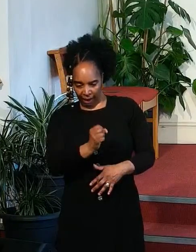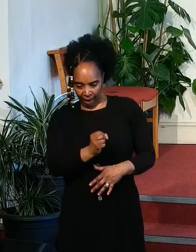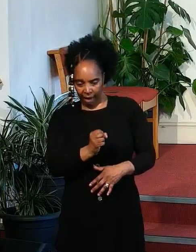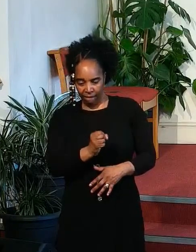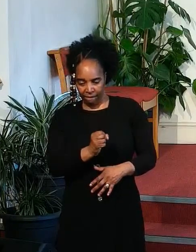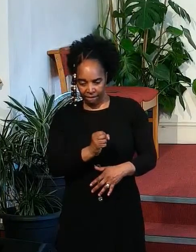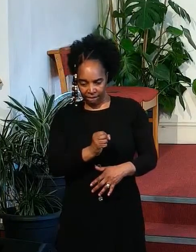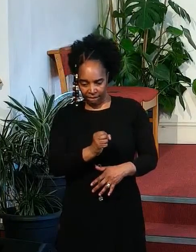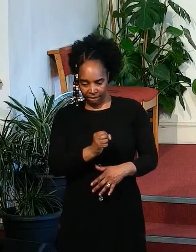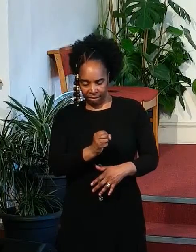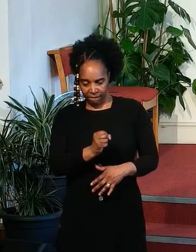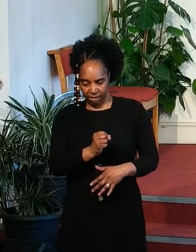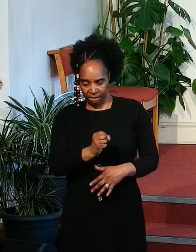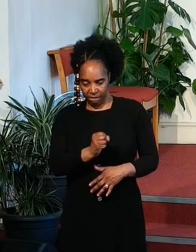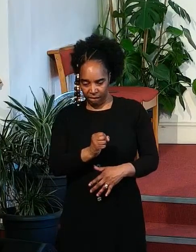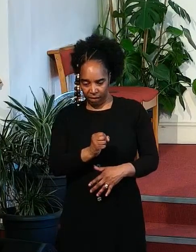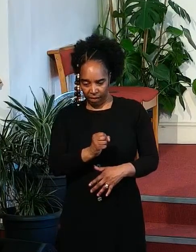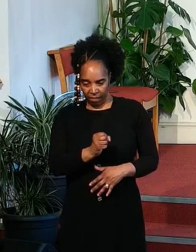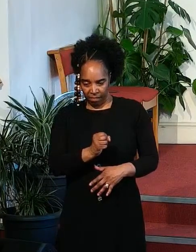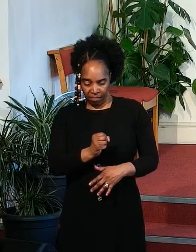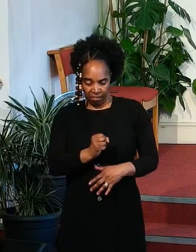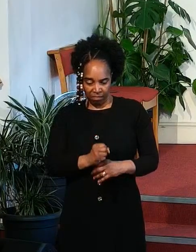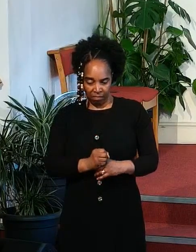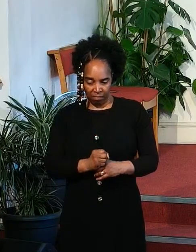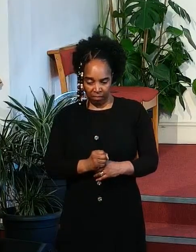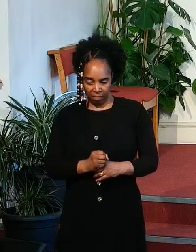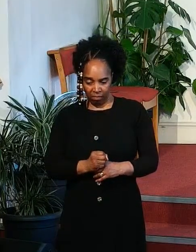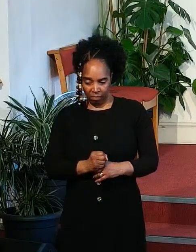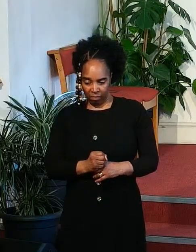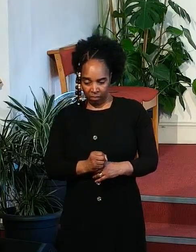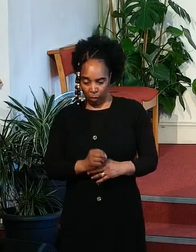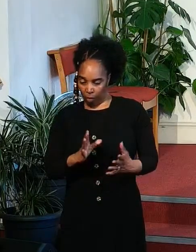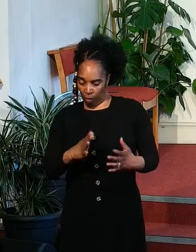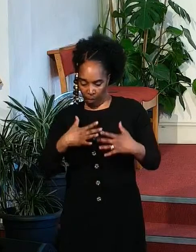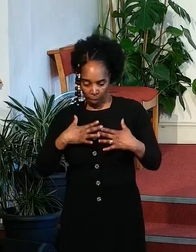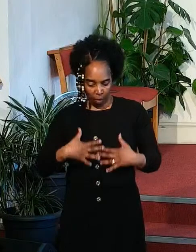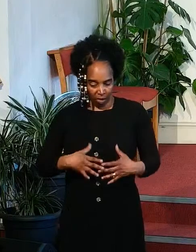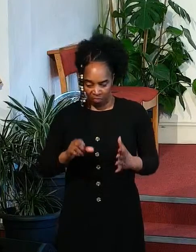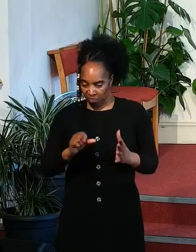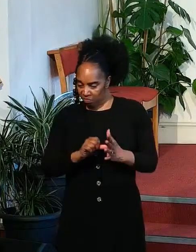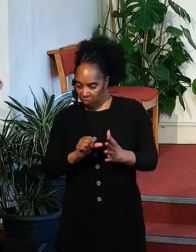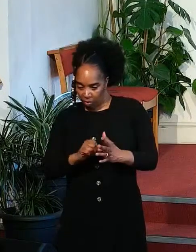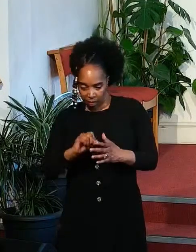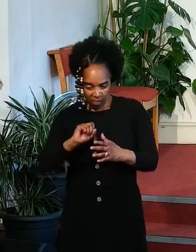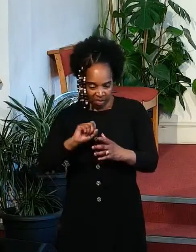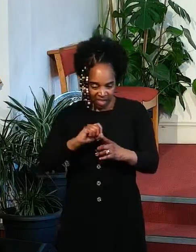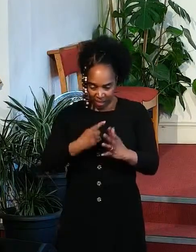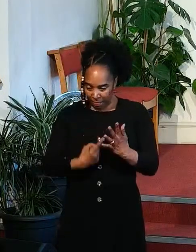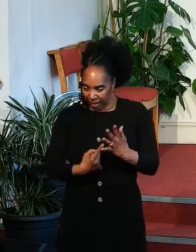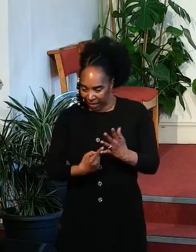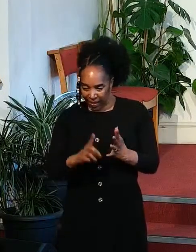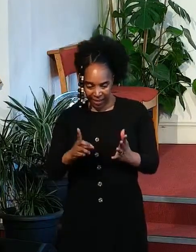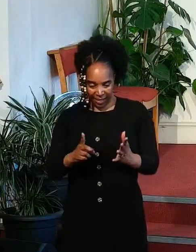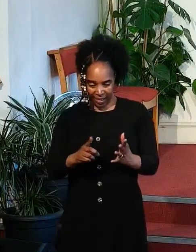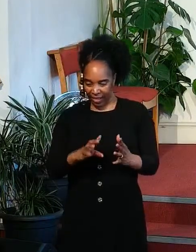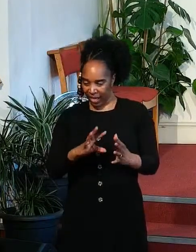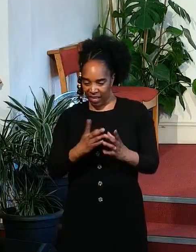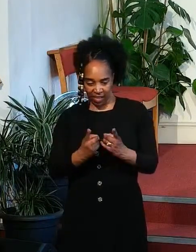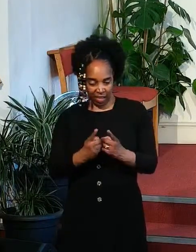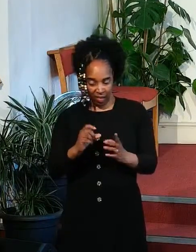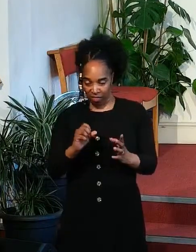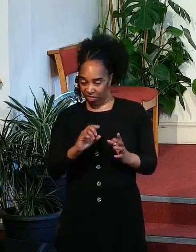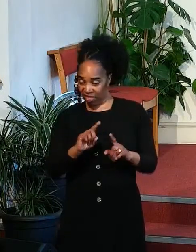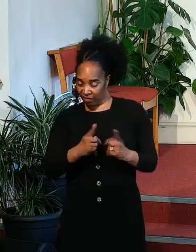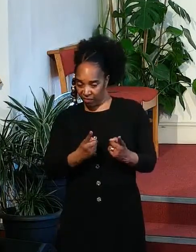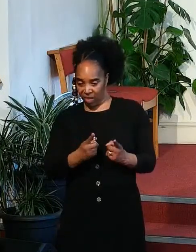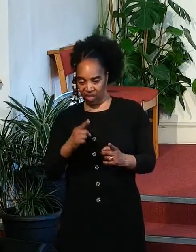sort of what I'll call challenge or physical challenge or so, he did not ignore them, and